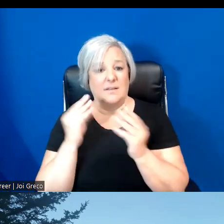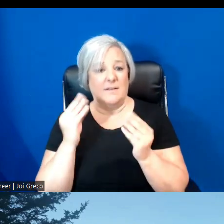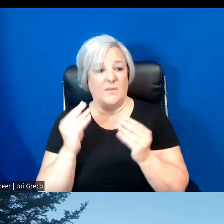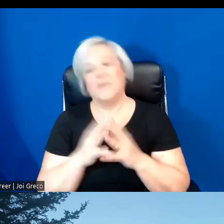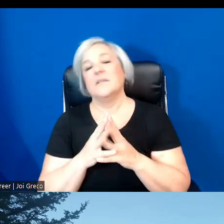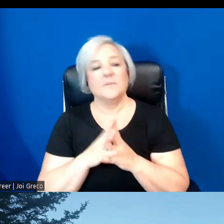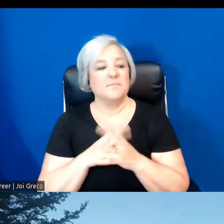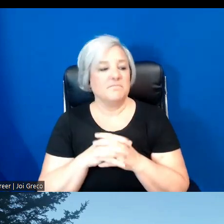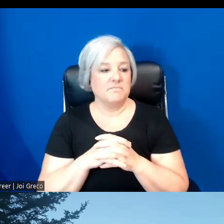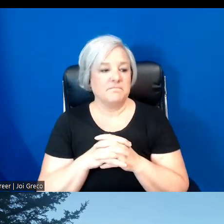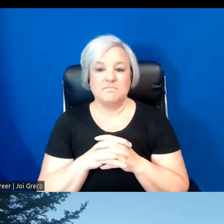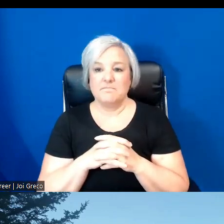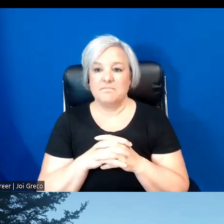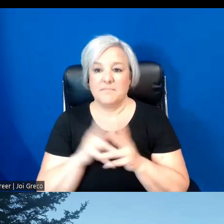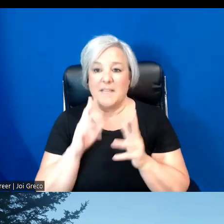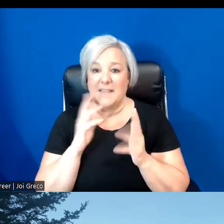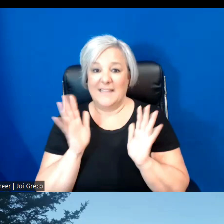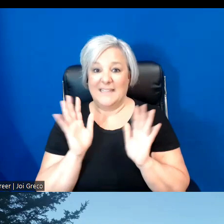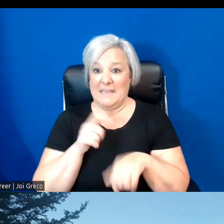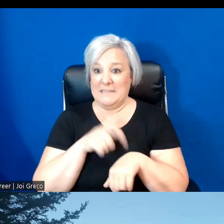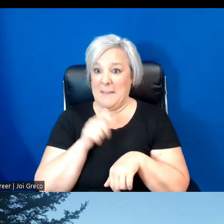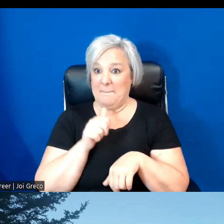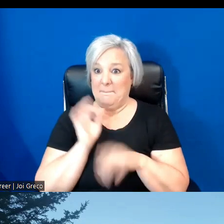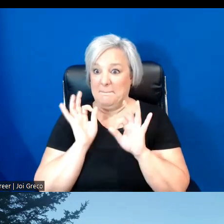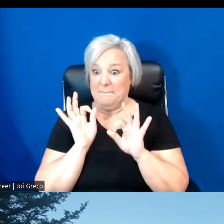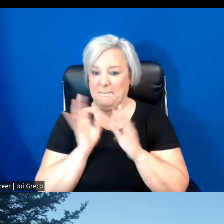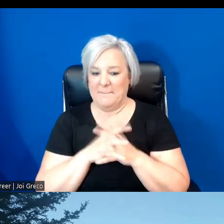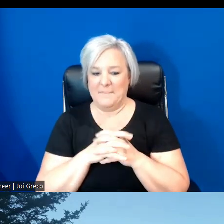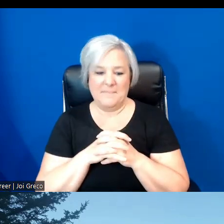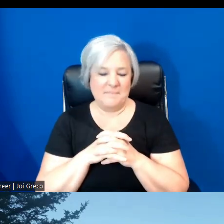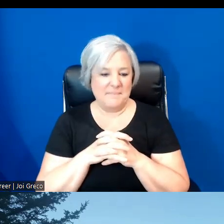think we hit our mark on time.